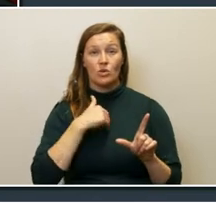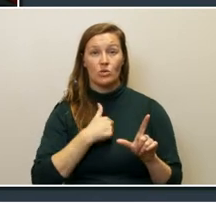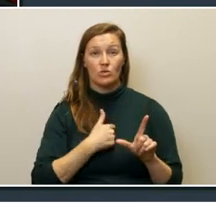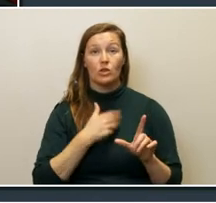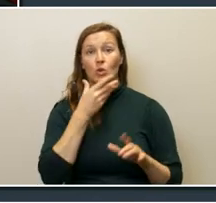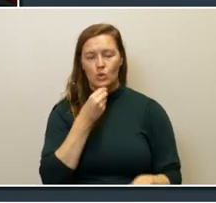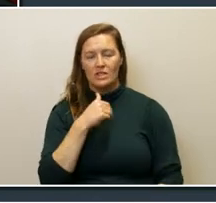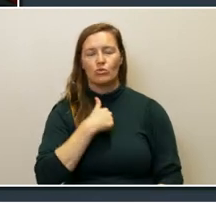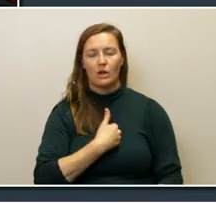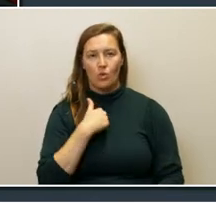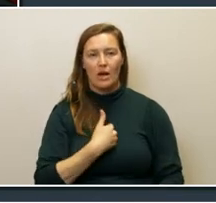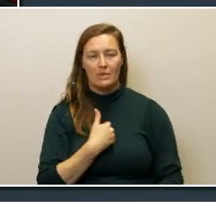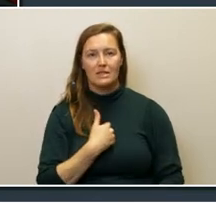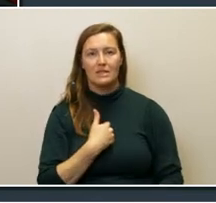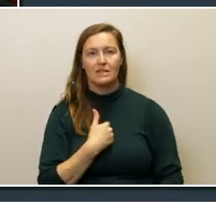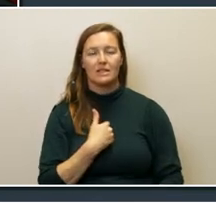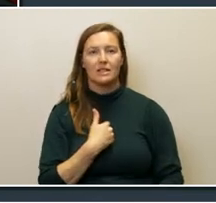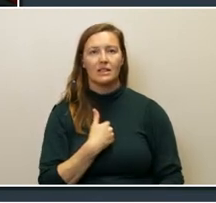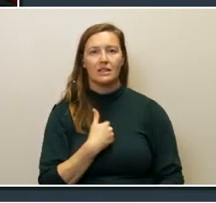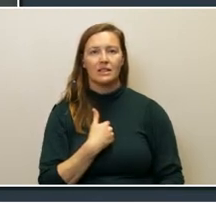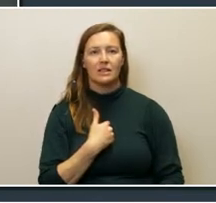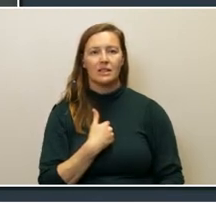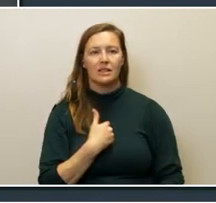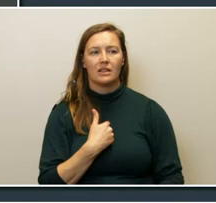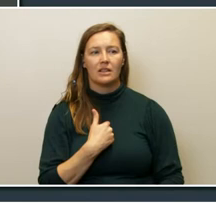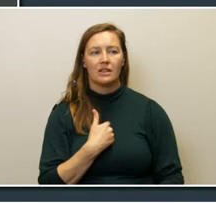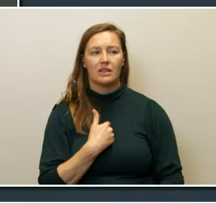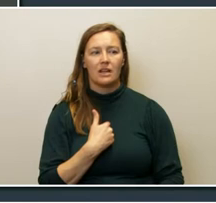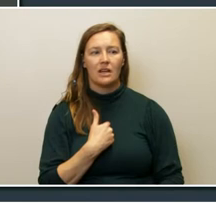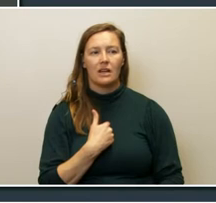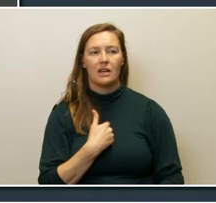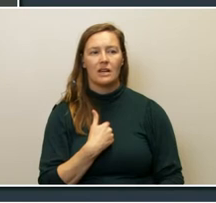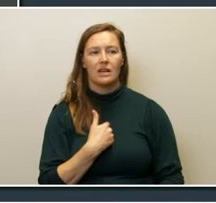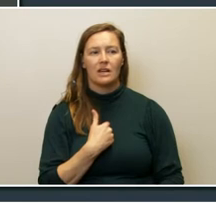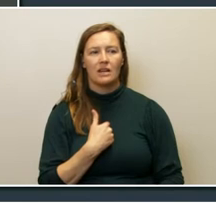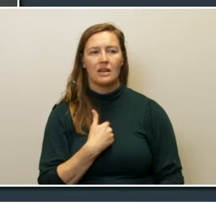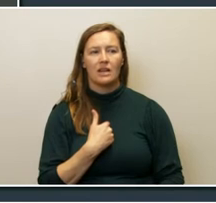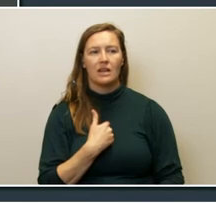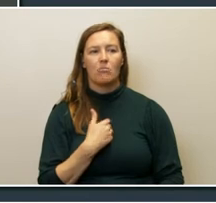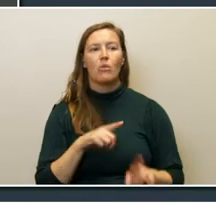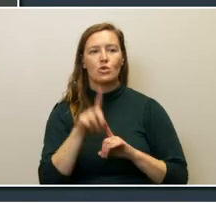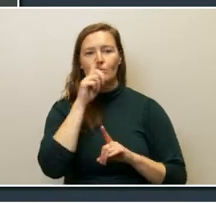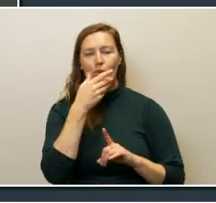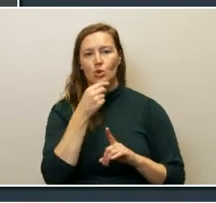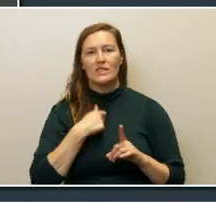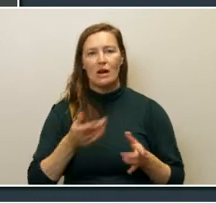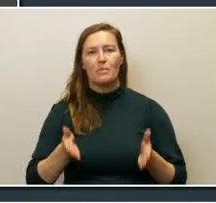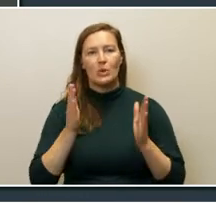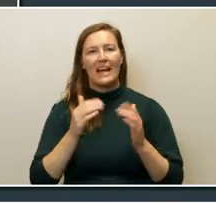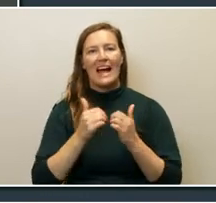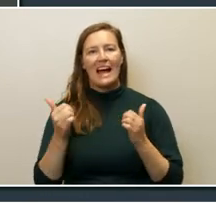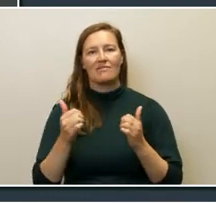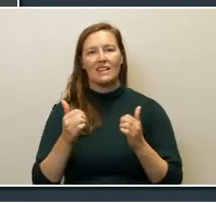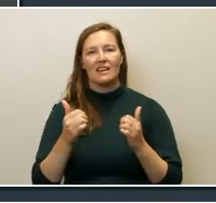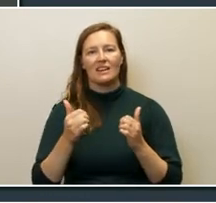is outside operating in AIT hours, so we can use over the road and whatnot. It's surprising, though, I